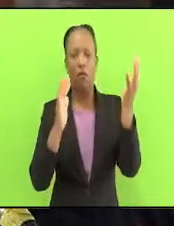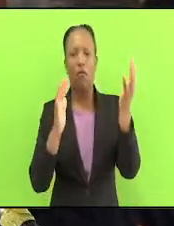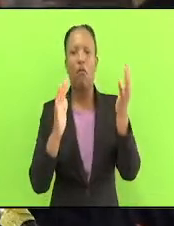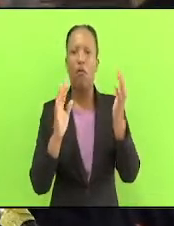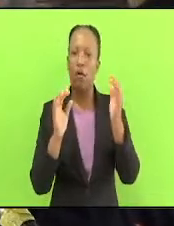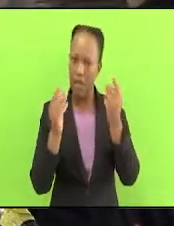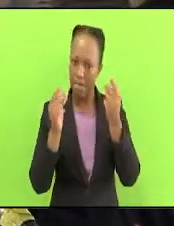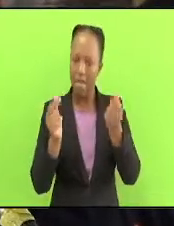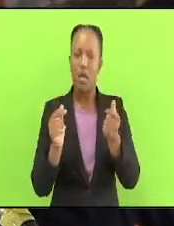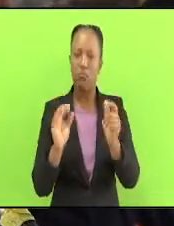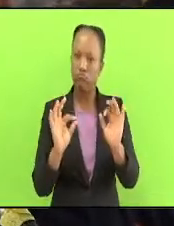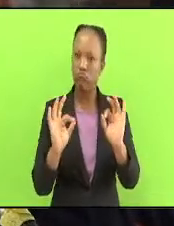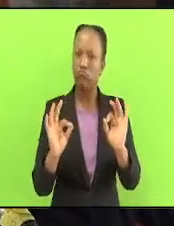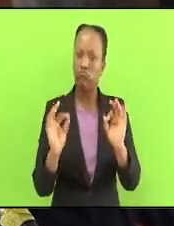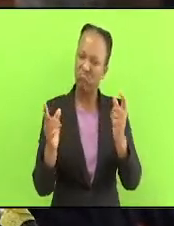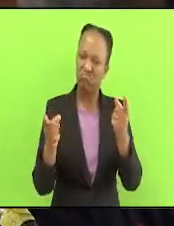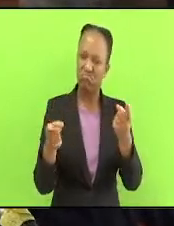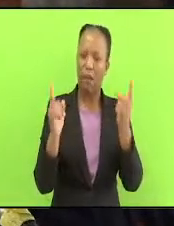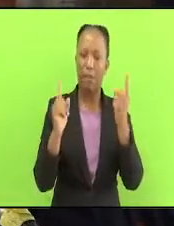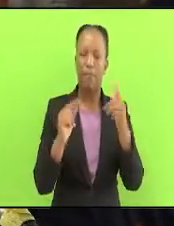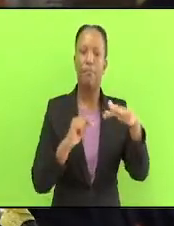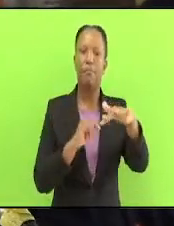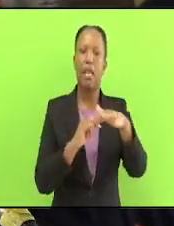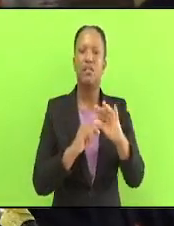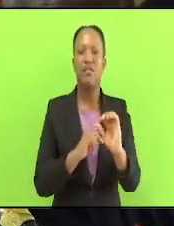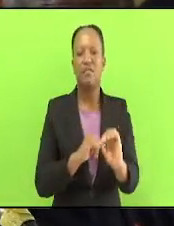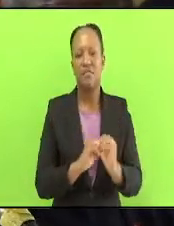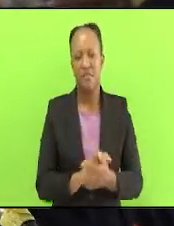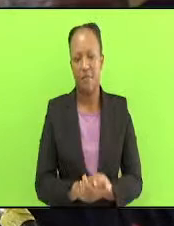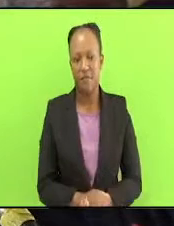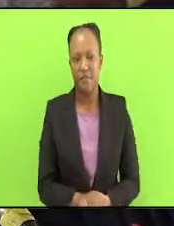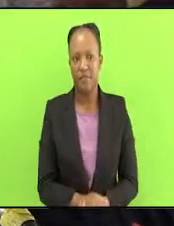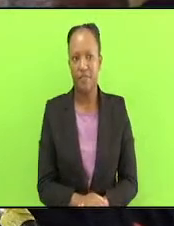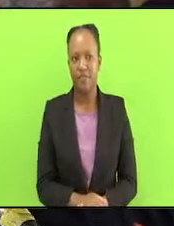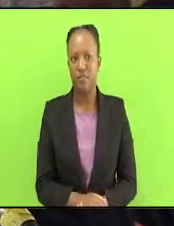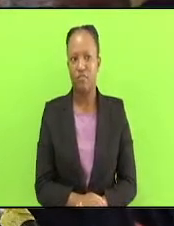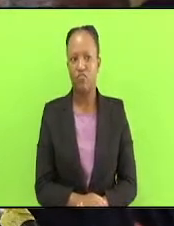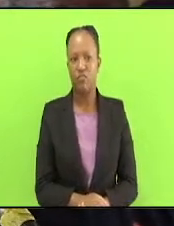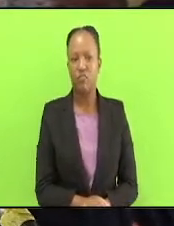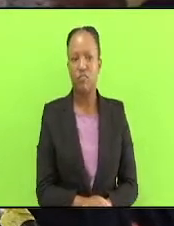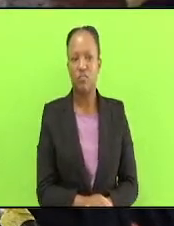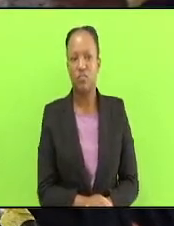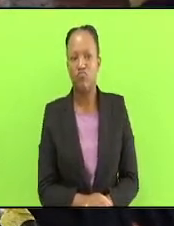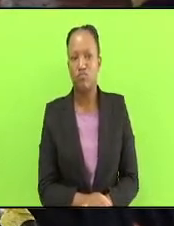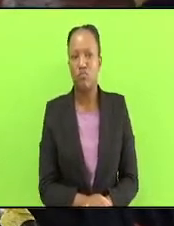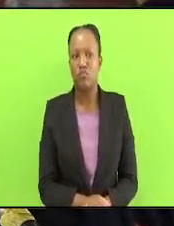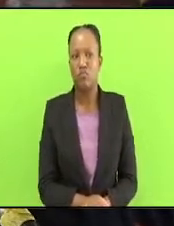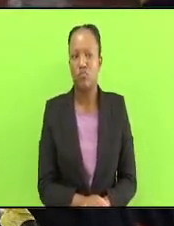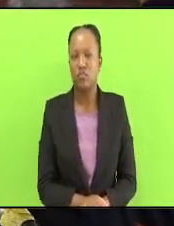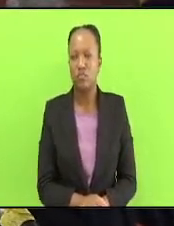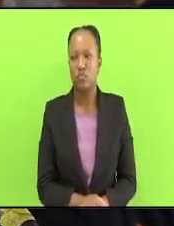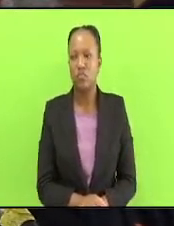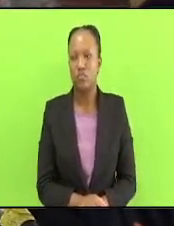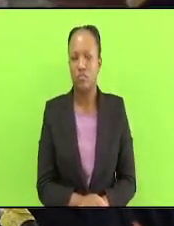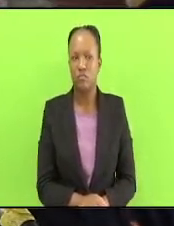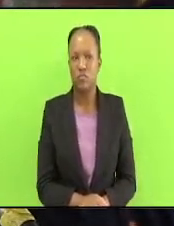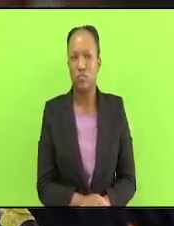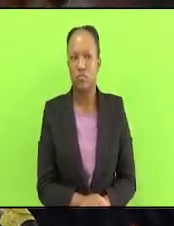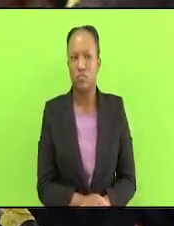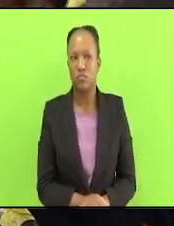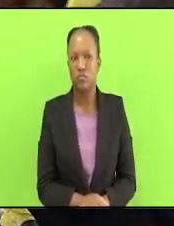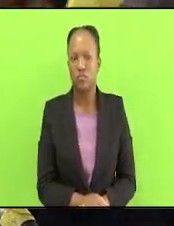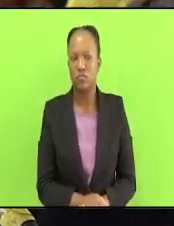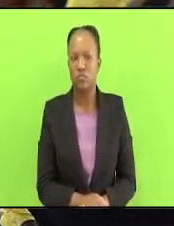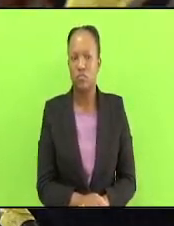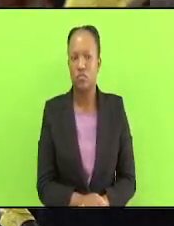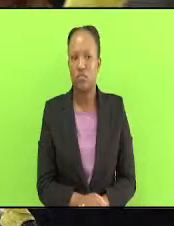eno fa pele ga go modulasetulo molaotlhomo wa rona o montle mme ke ntlha eno ke tlhagisa ka lebaka la gore ke bone dintlha tse di